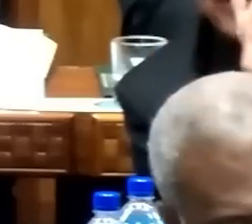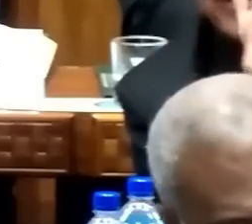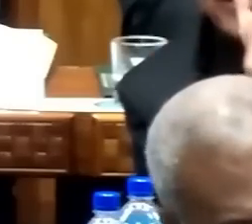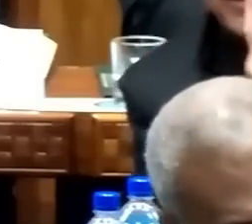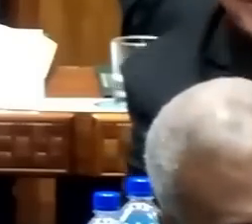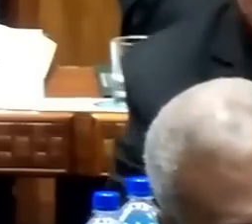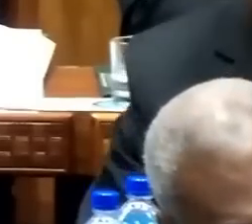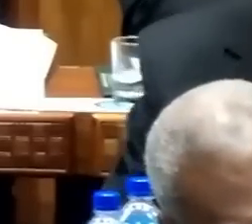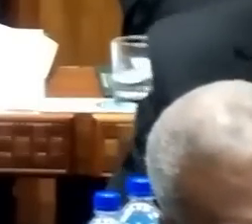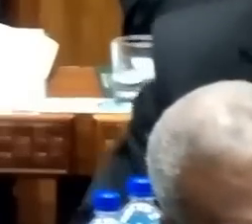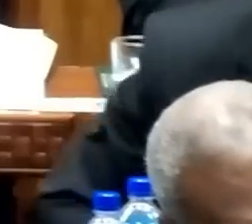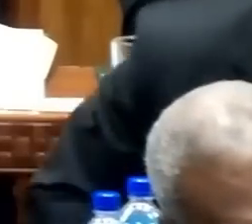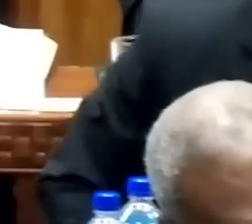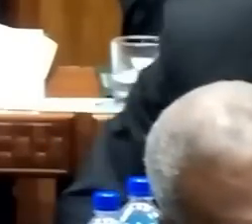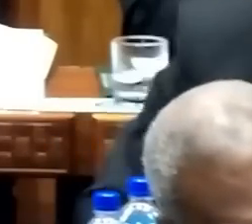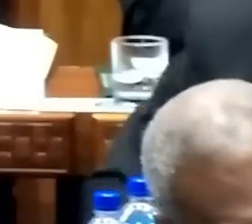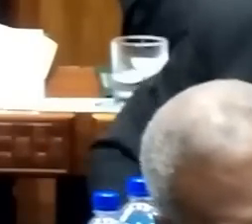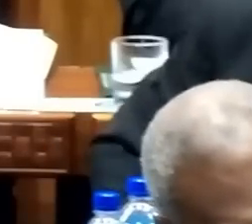Now, Mr.